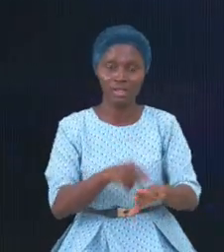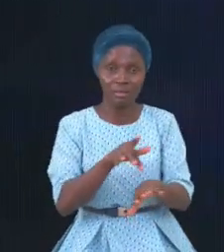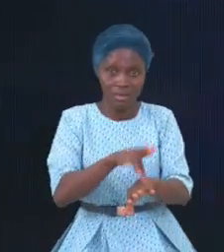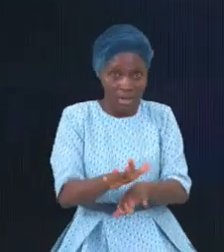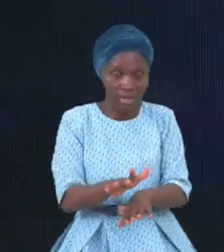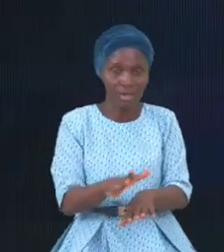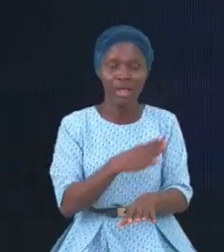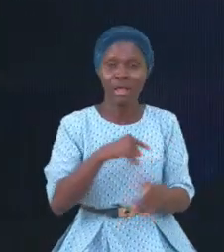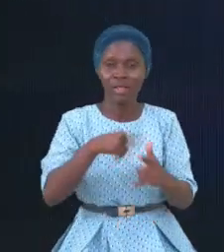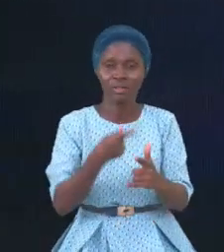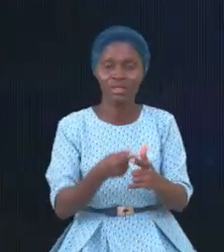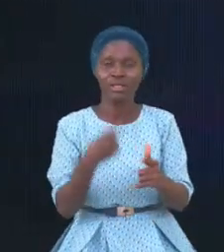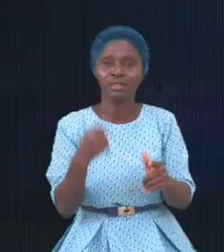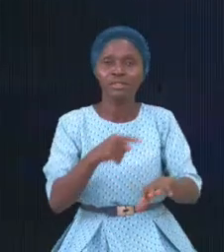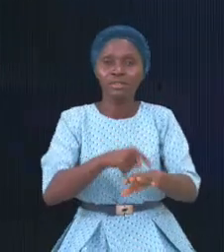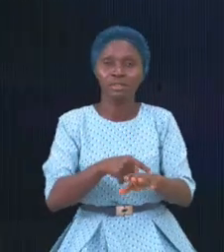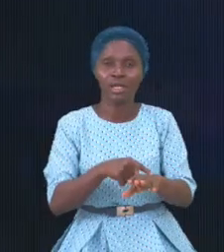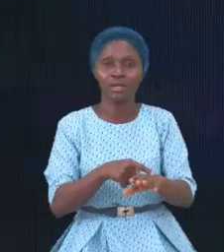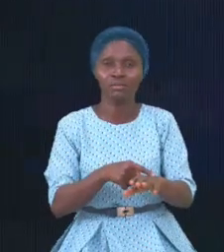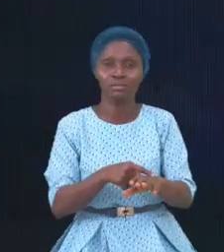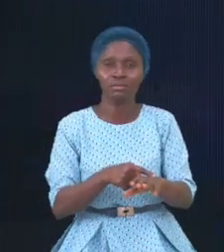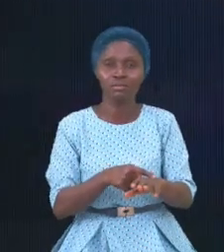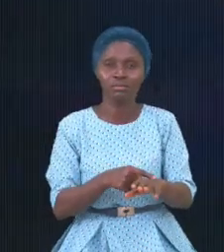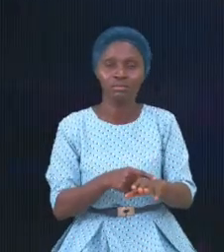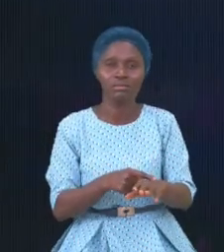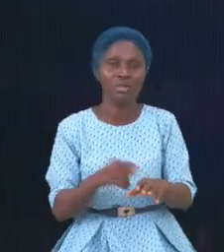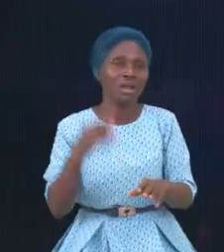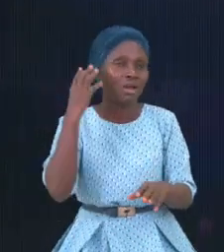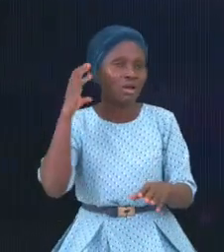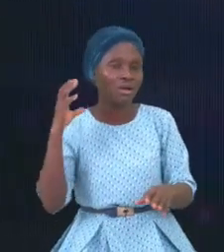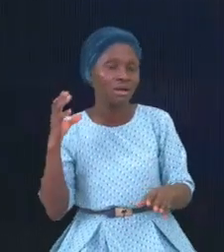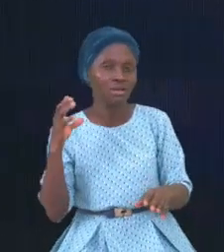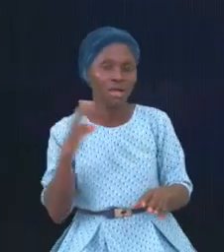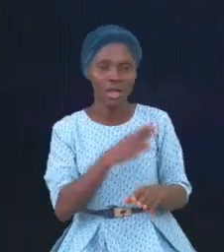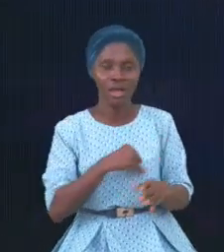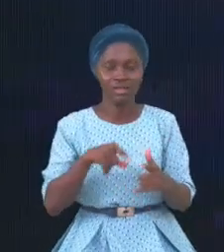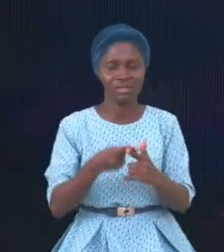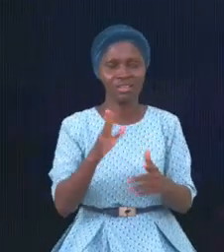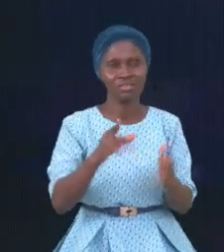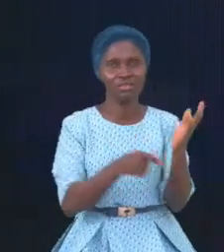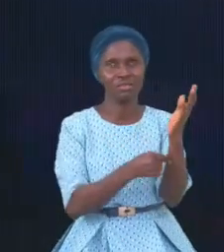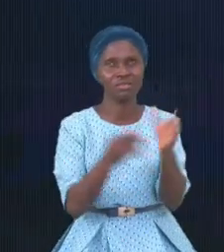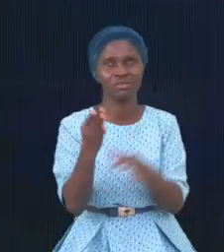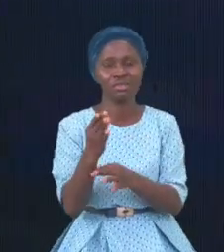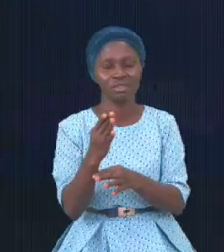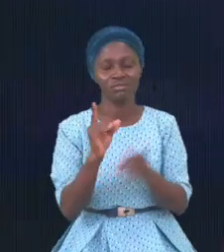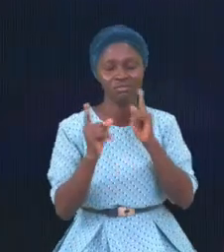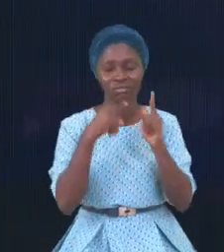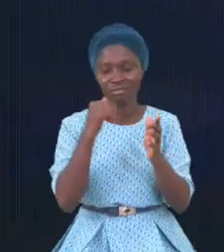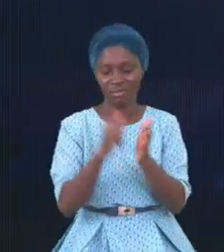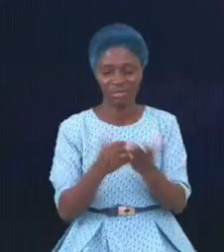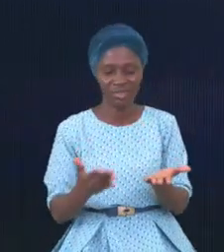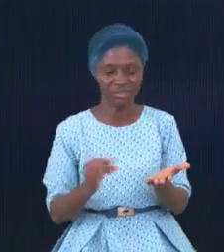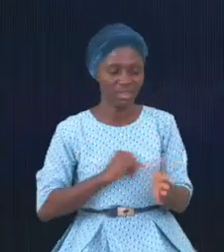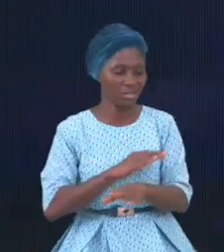5 o'clock, and your flesh says, do you really want to wake up now? Do you really want to, I've not had